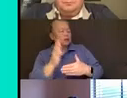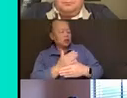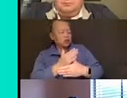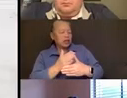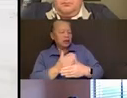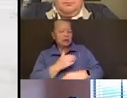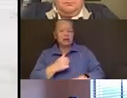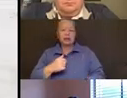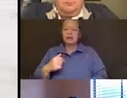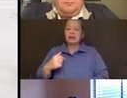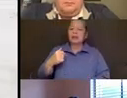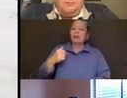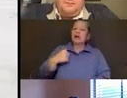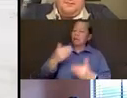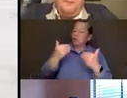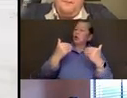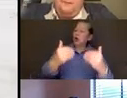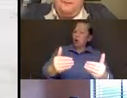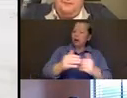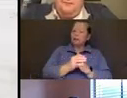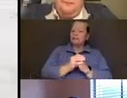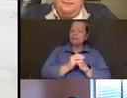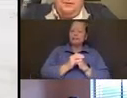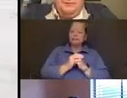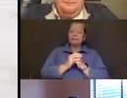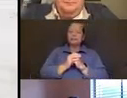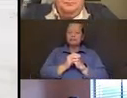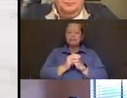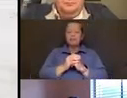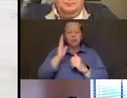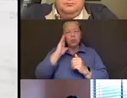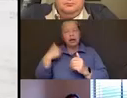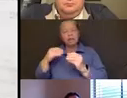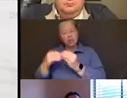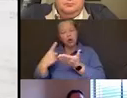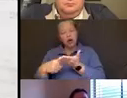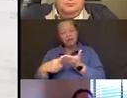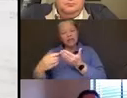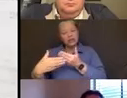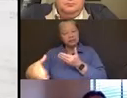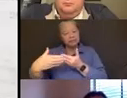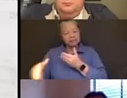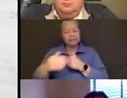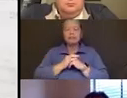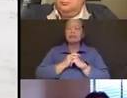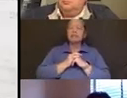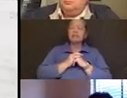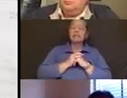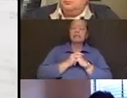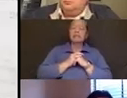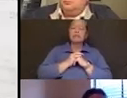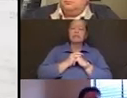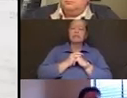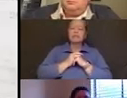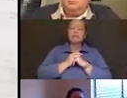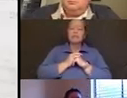I'm going to move on, but we will continue conversation. So one way that I am kind